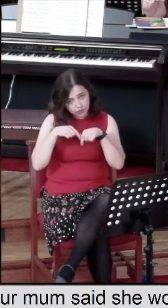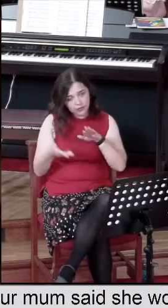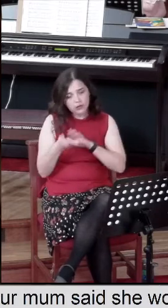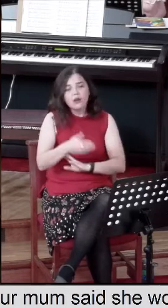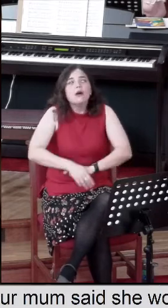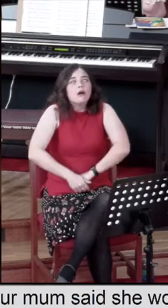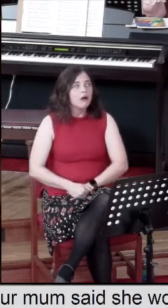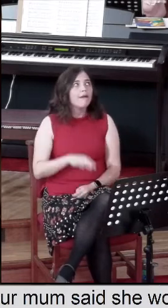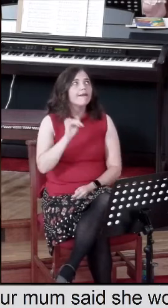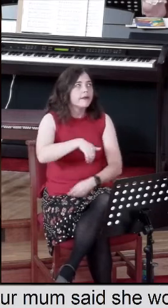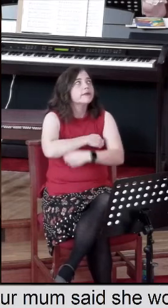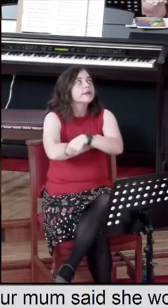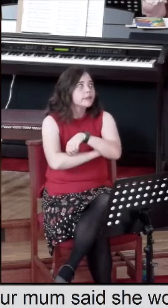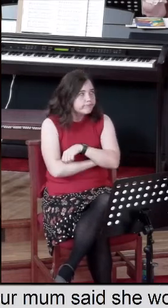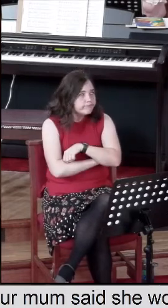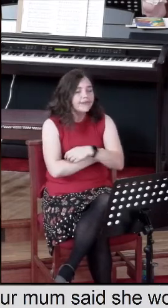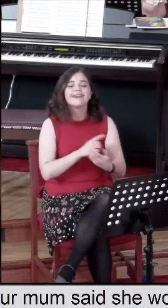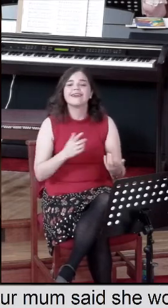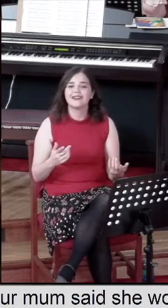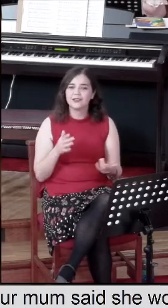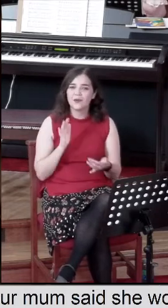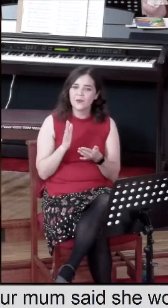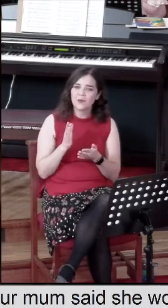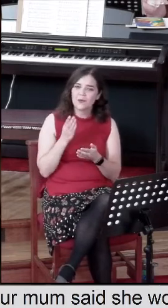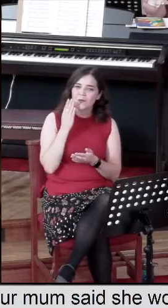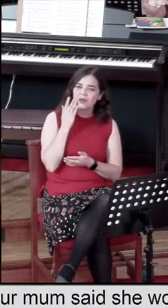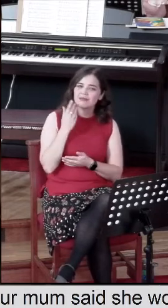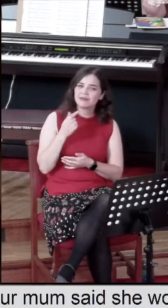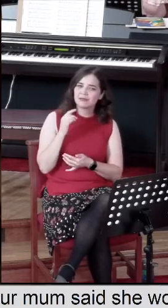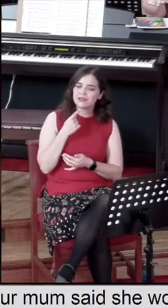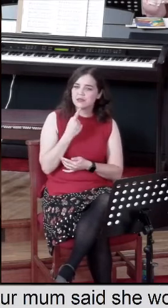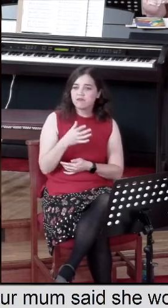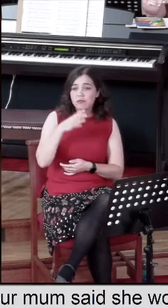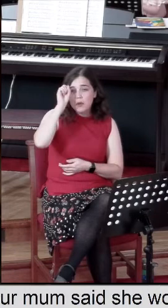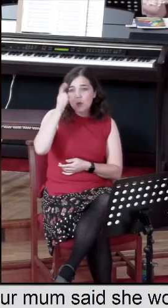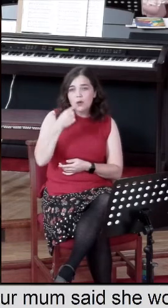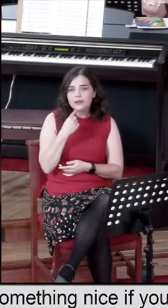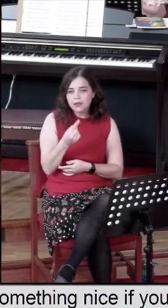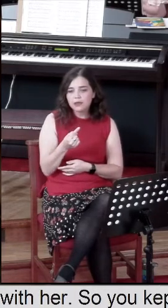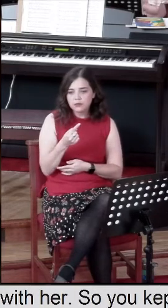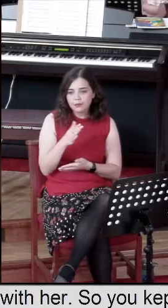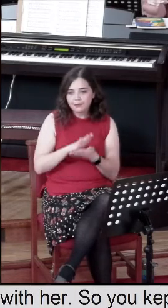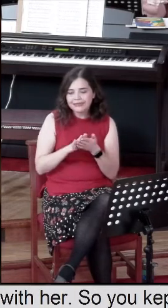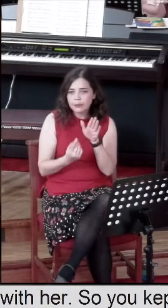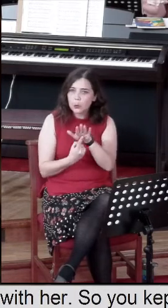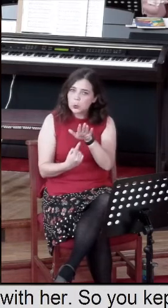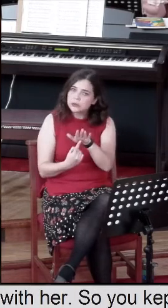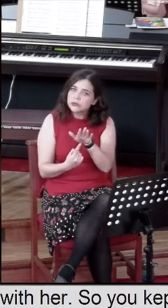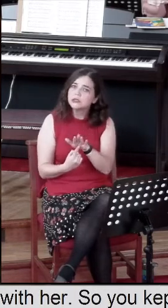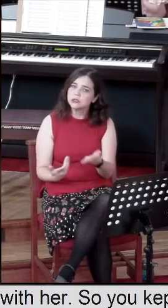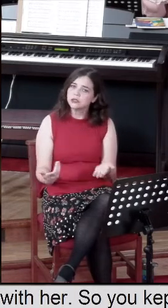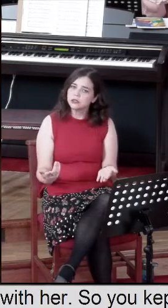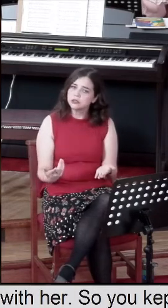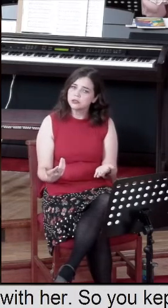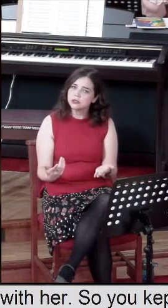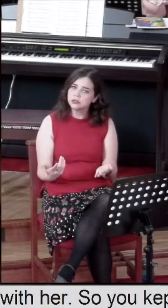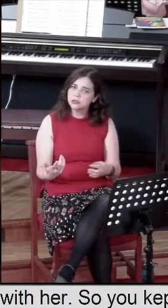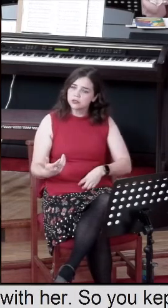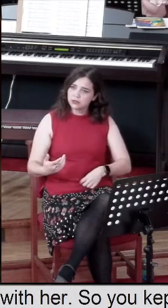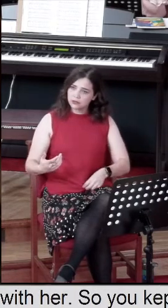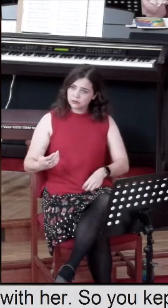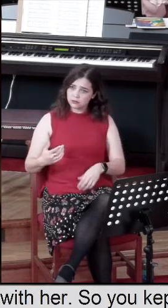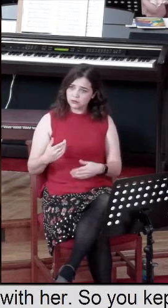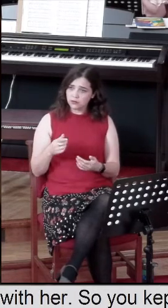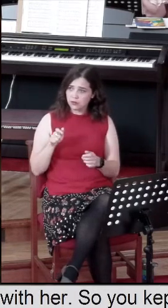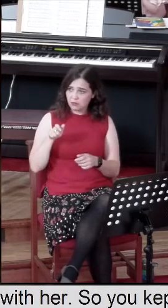Oh, yeah. Because when somebody says, remember what I said, it's really important, especially if it's somebody who can tell you that